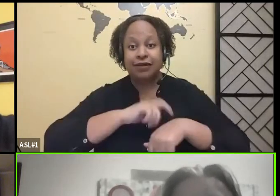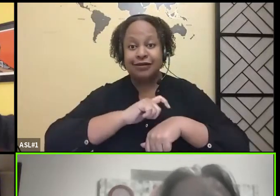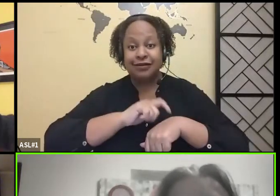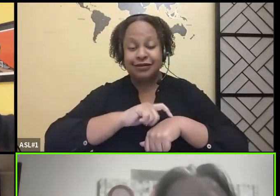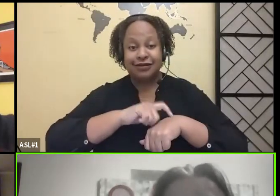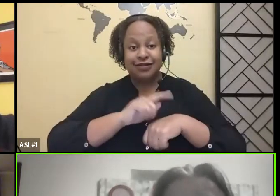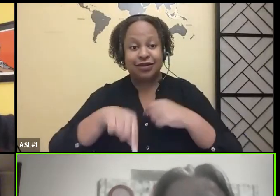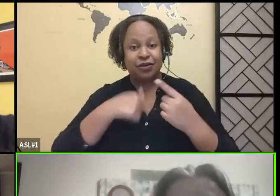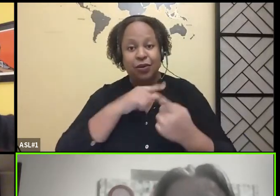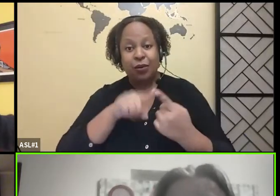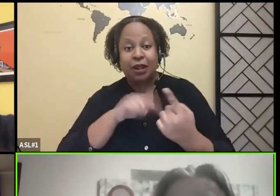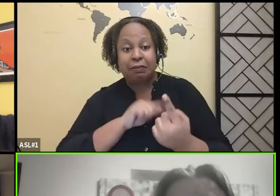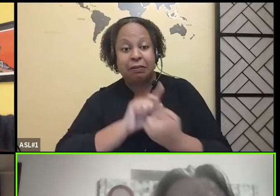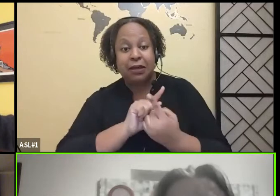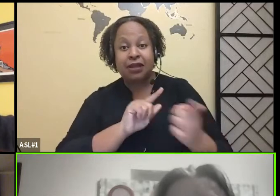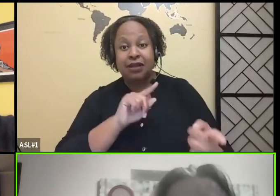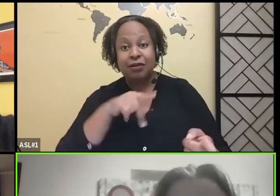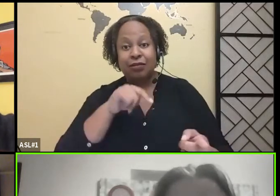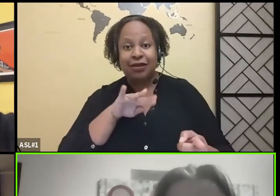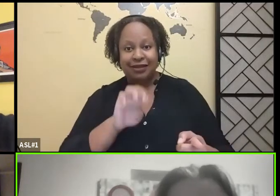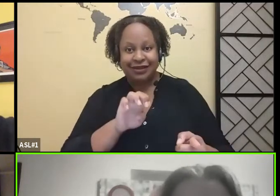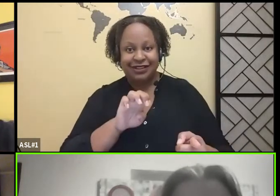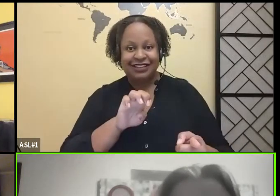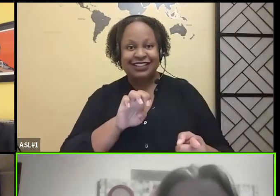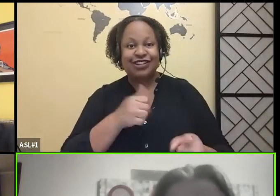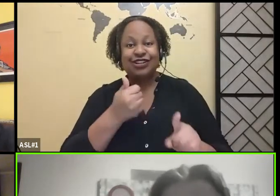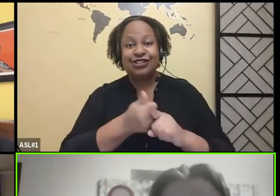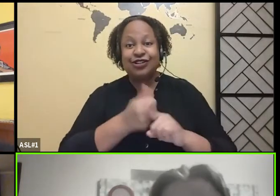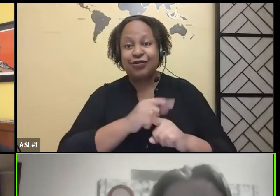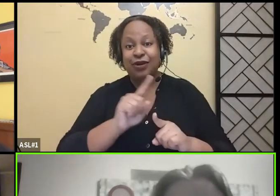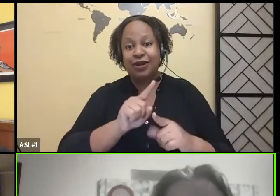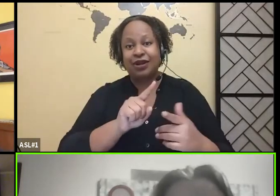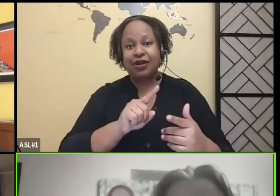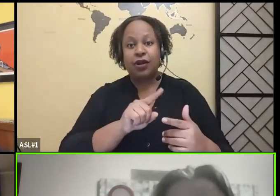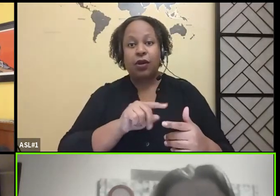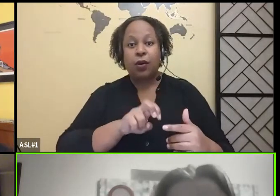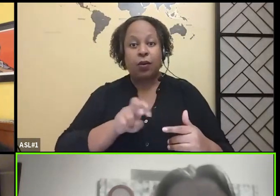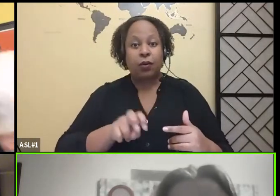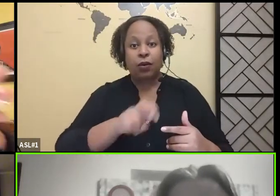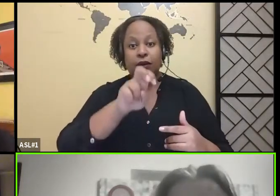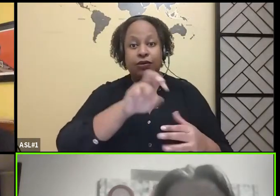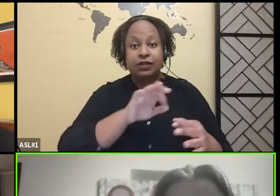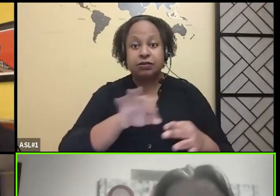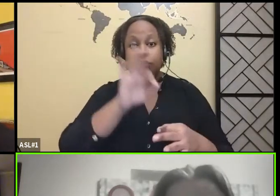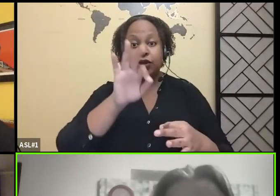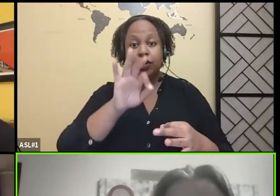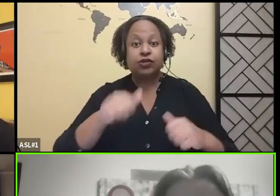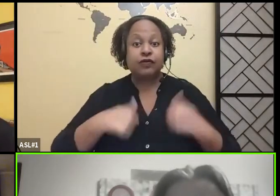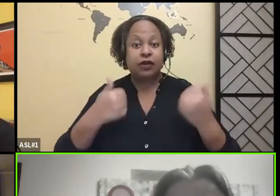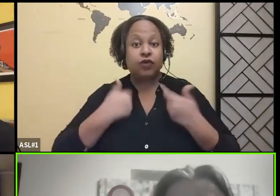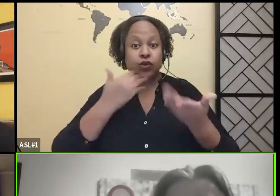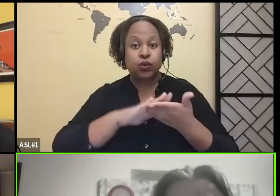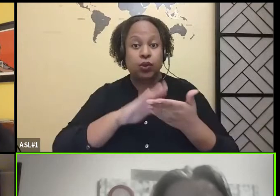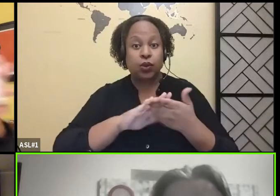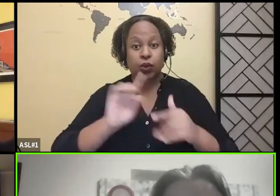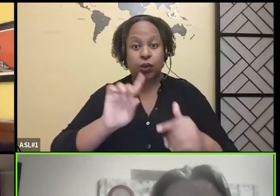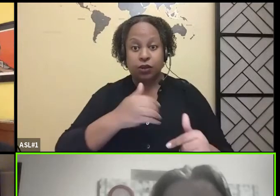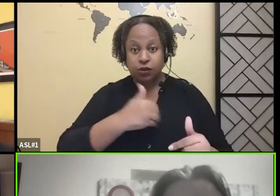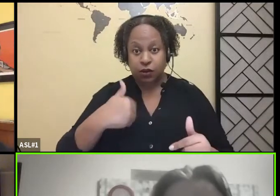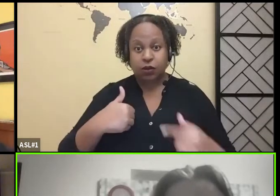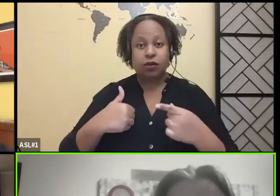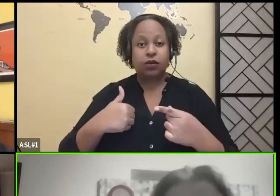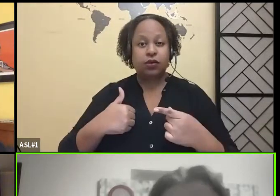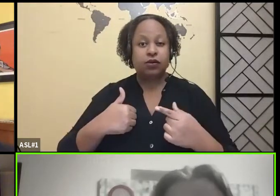met Pauline, she was at the Wandering Spirit Survival School in Toronto back in the